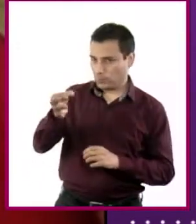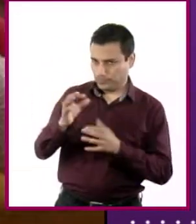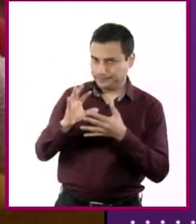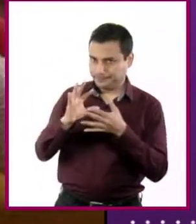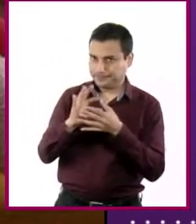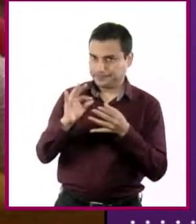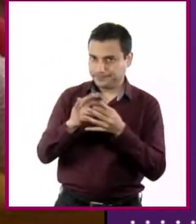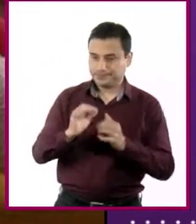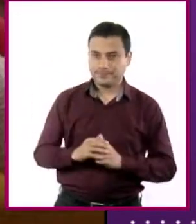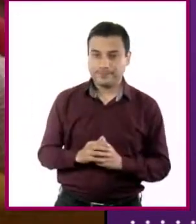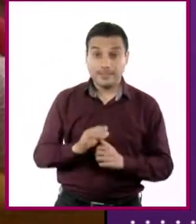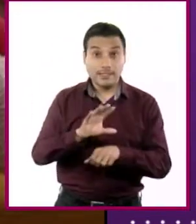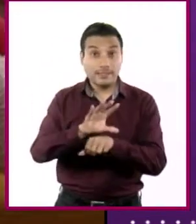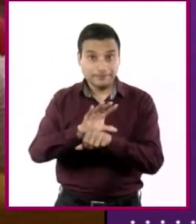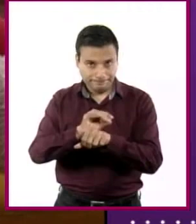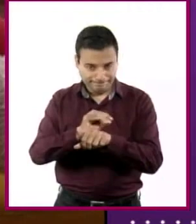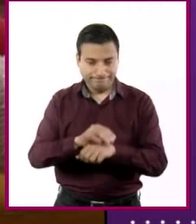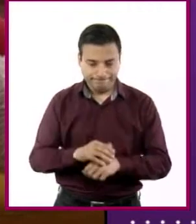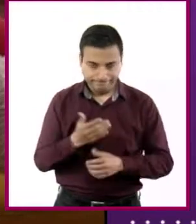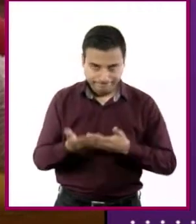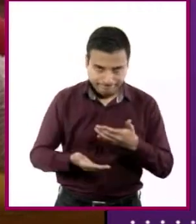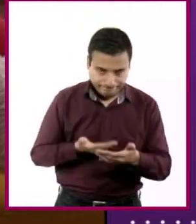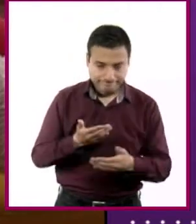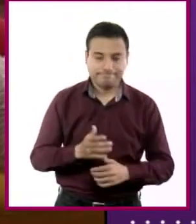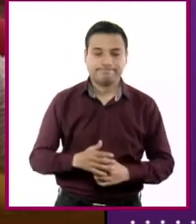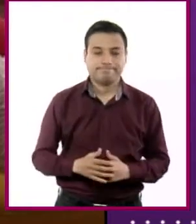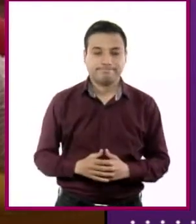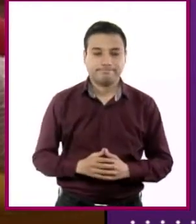now. Excuse me, detectives.